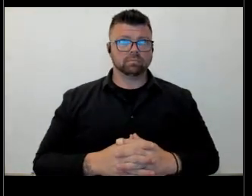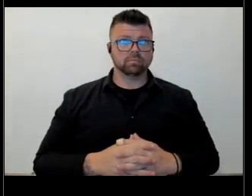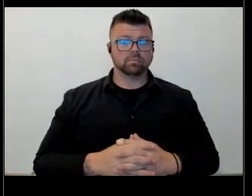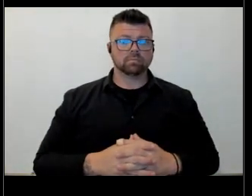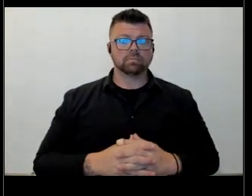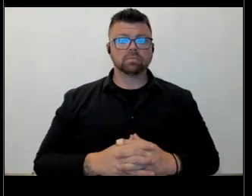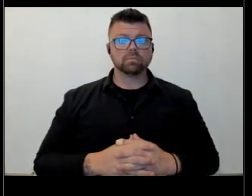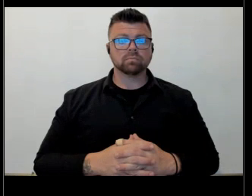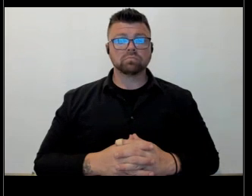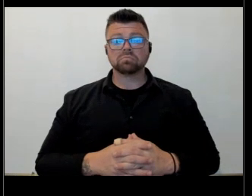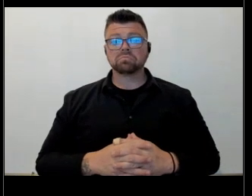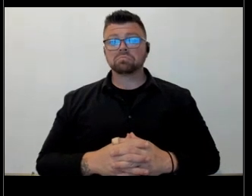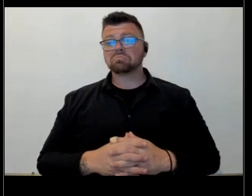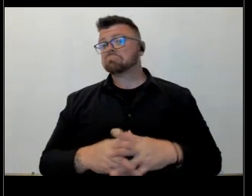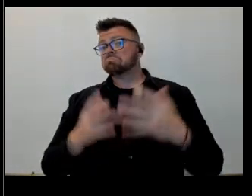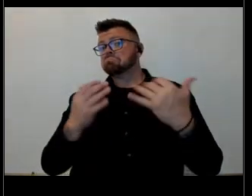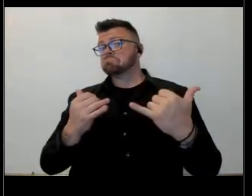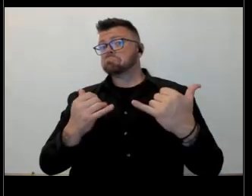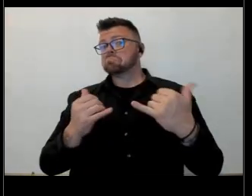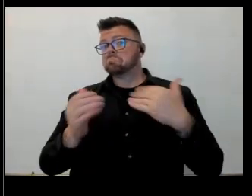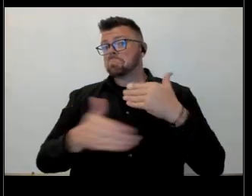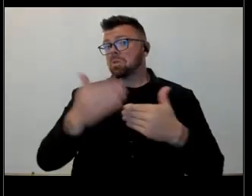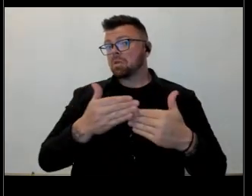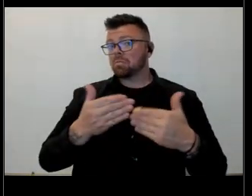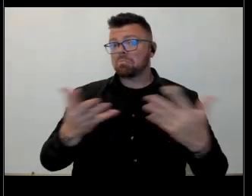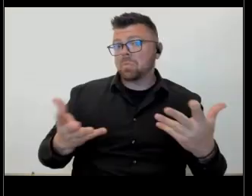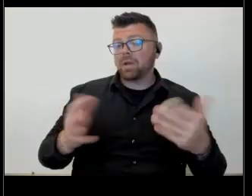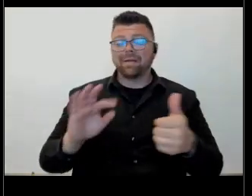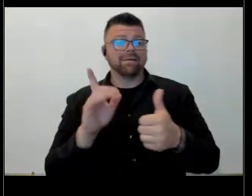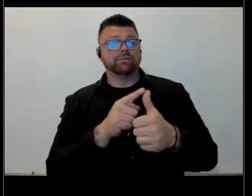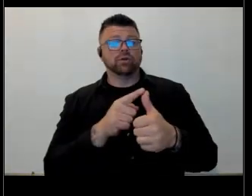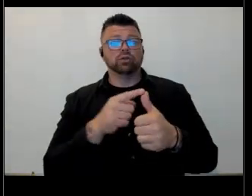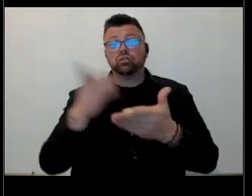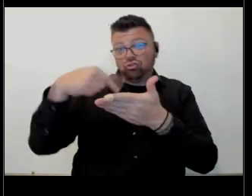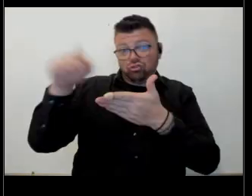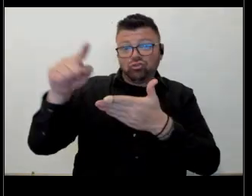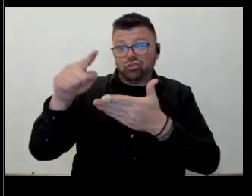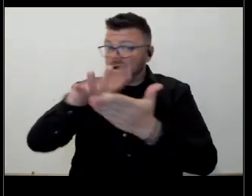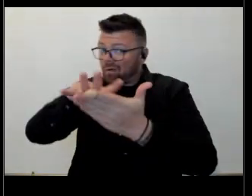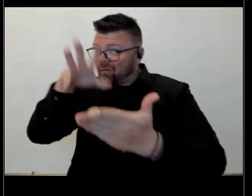And with that, that takes us to our first knowledge check.